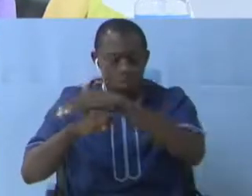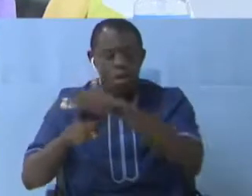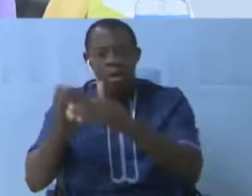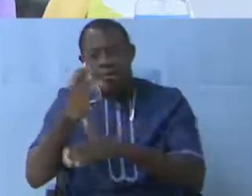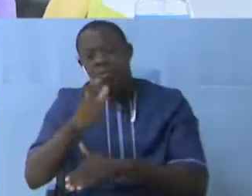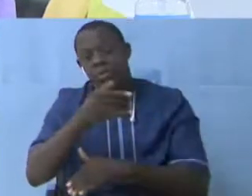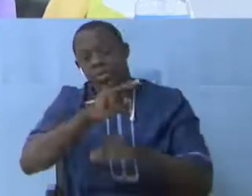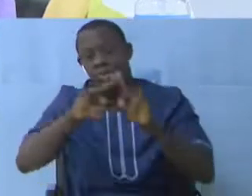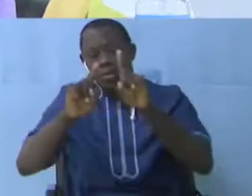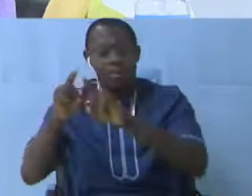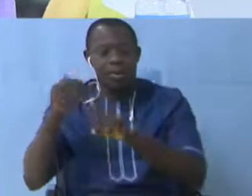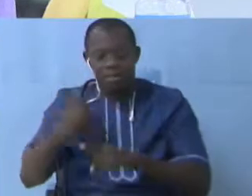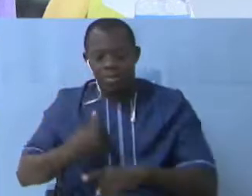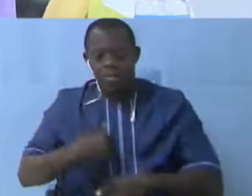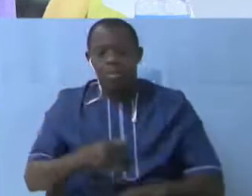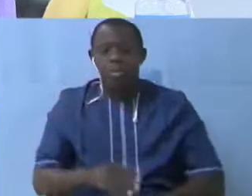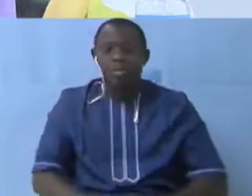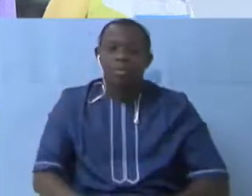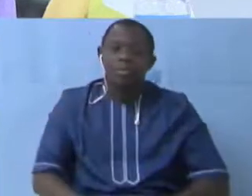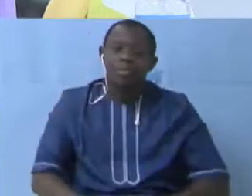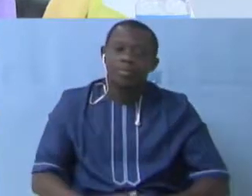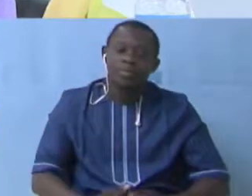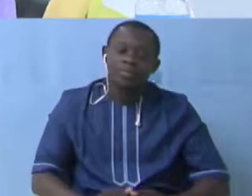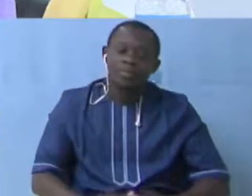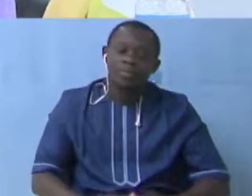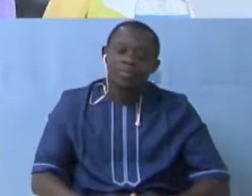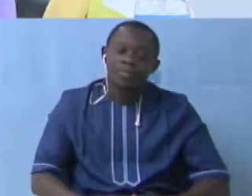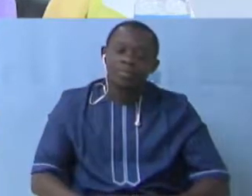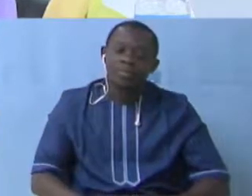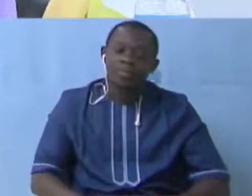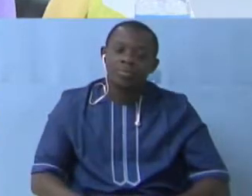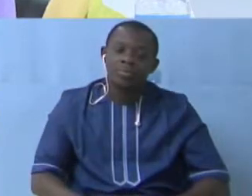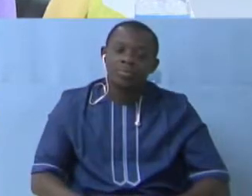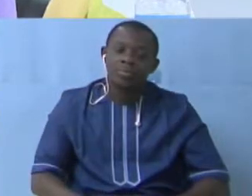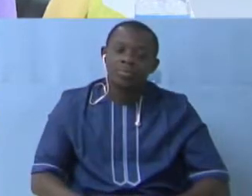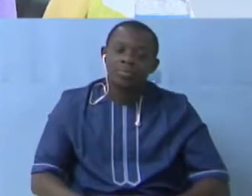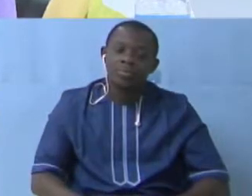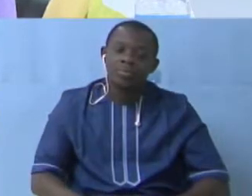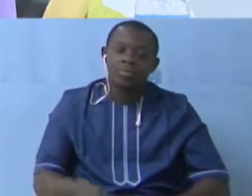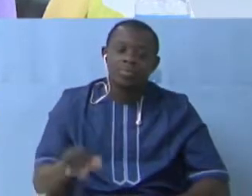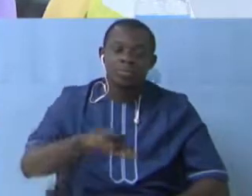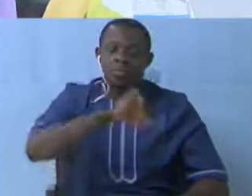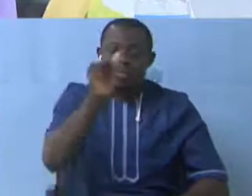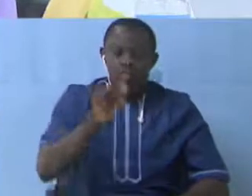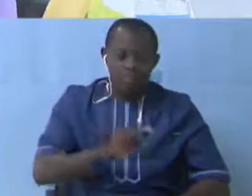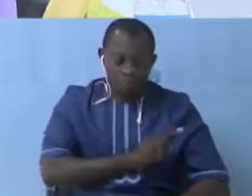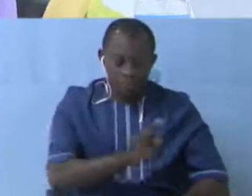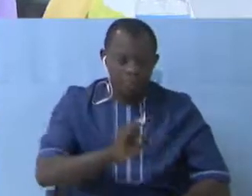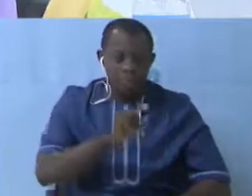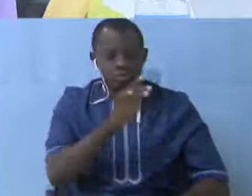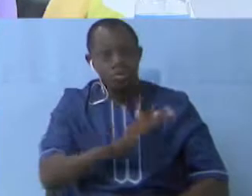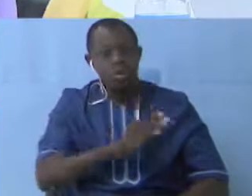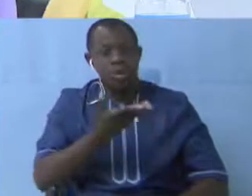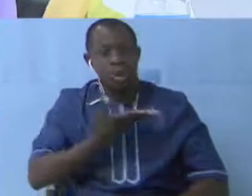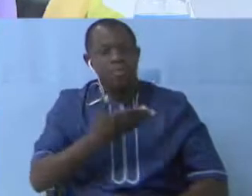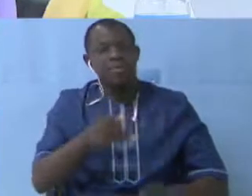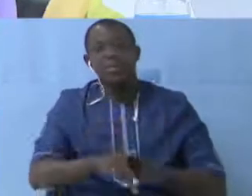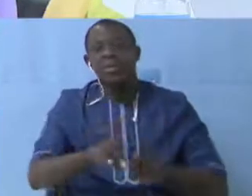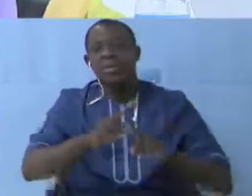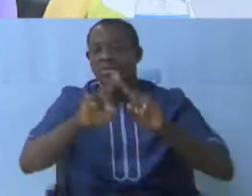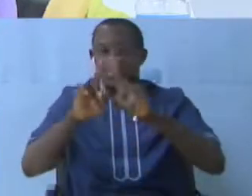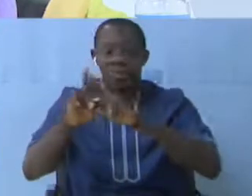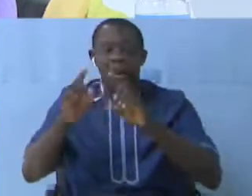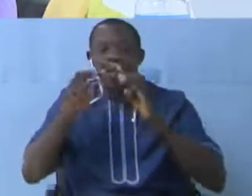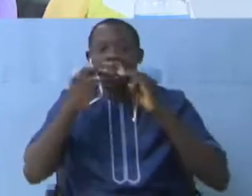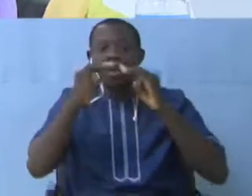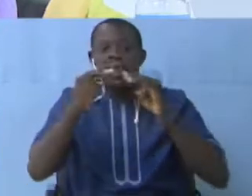daan dimbale ci jamono bi boobu. And they also took over, or they were present in many media platforms across